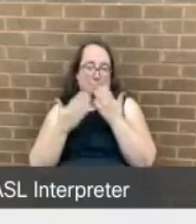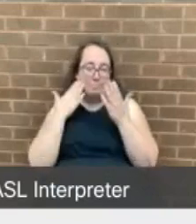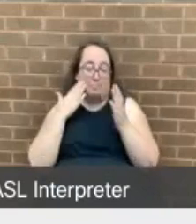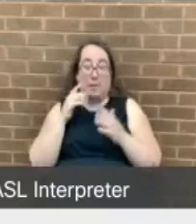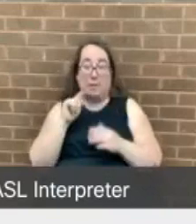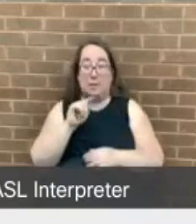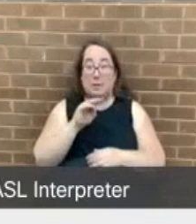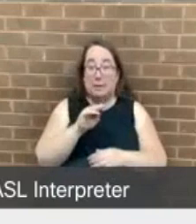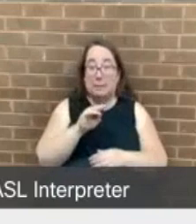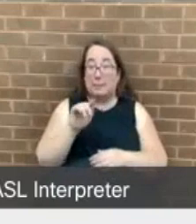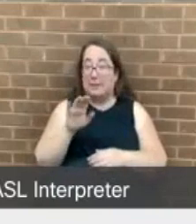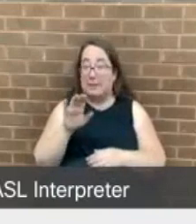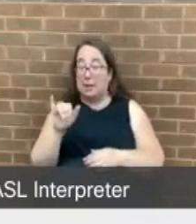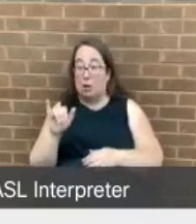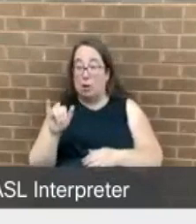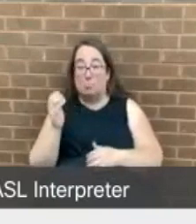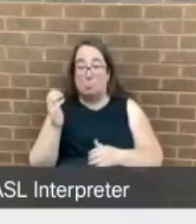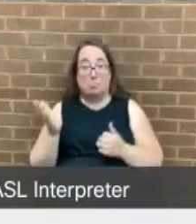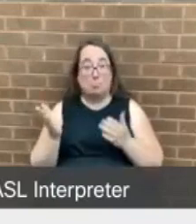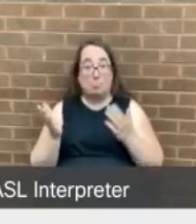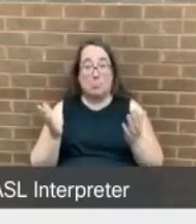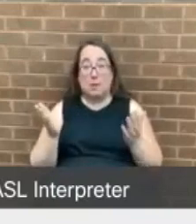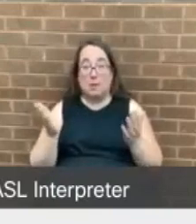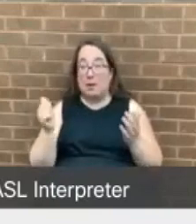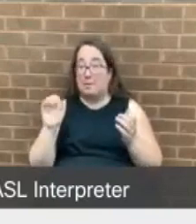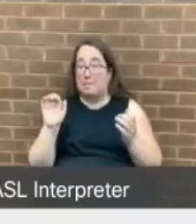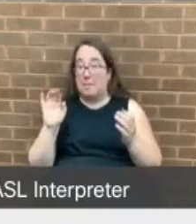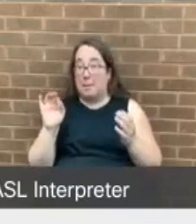and Terry, you have any insight on that?